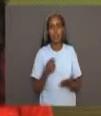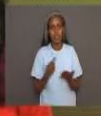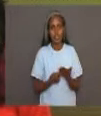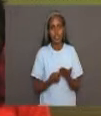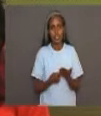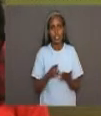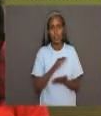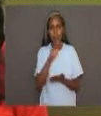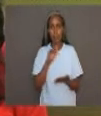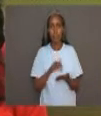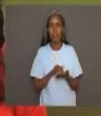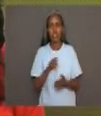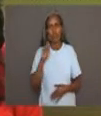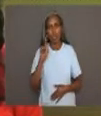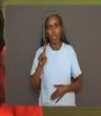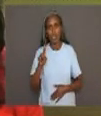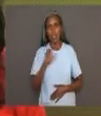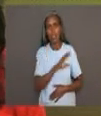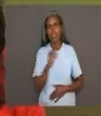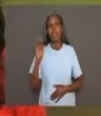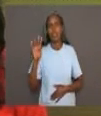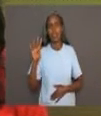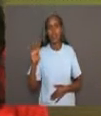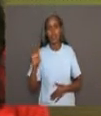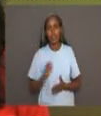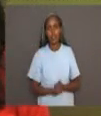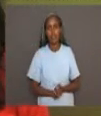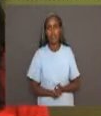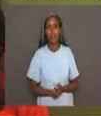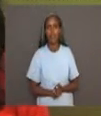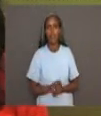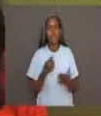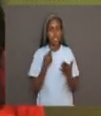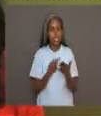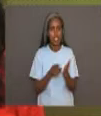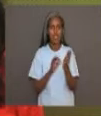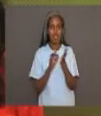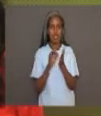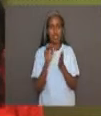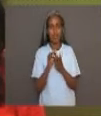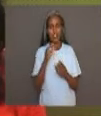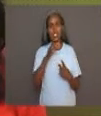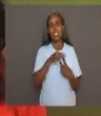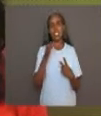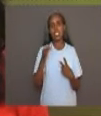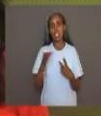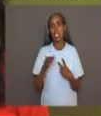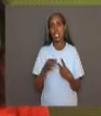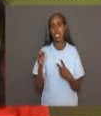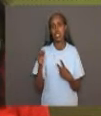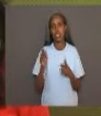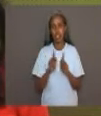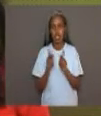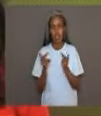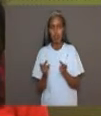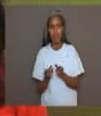are between 1 and 40, that number is selected as